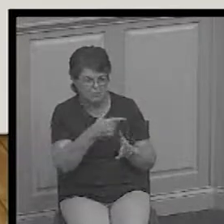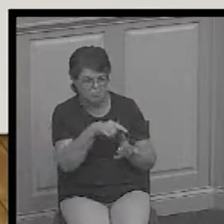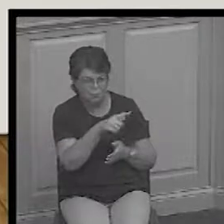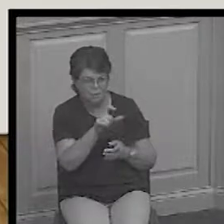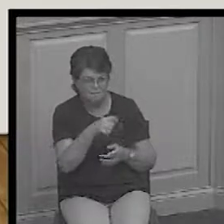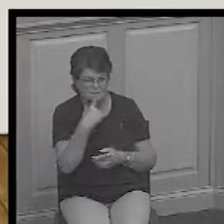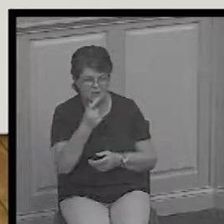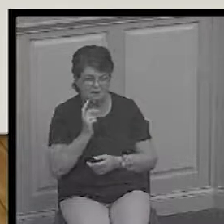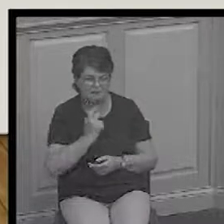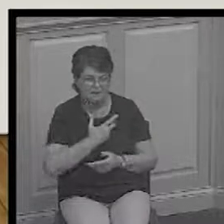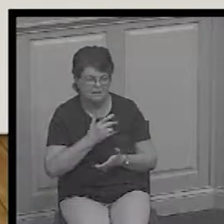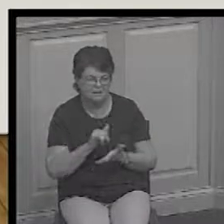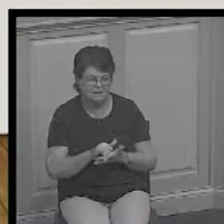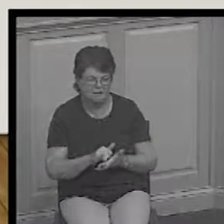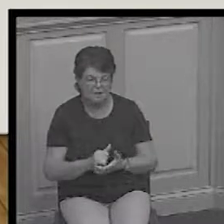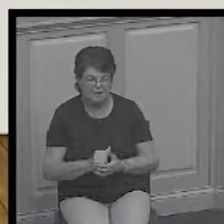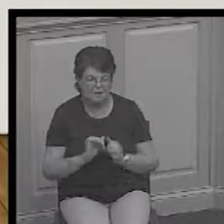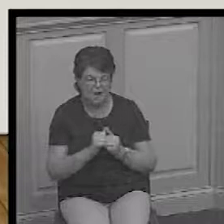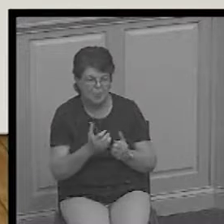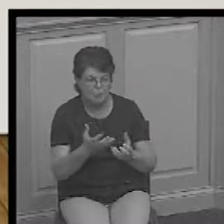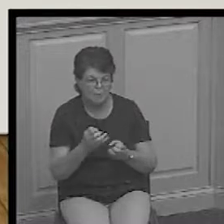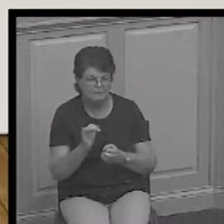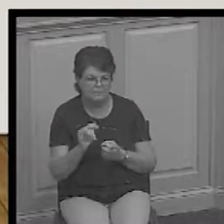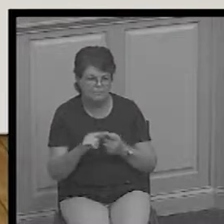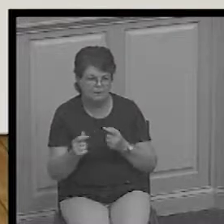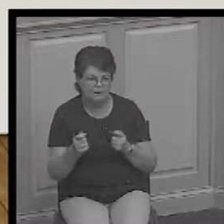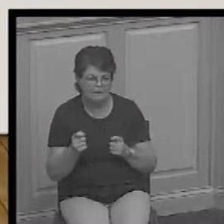us how you want that handled.